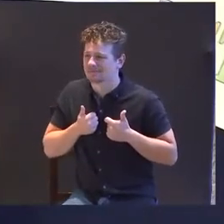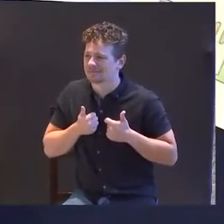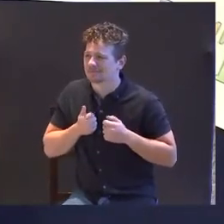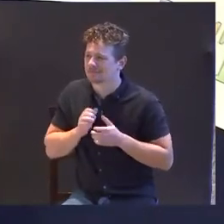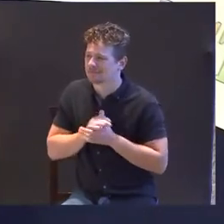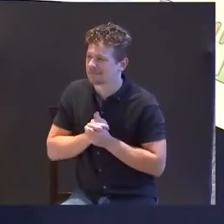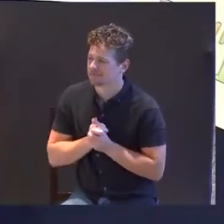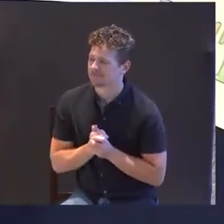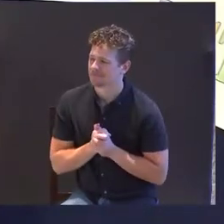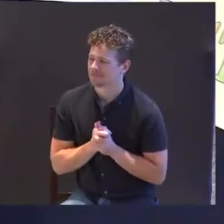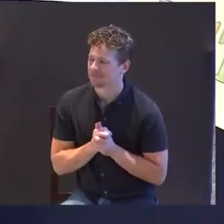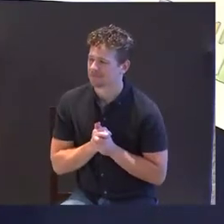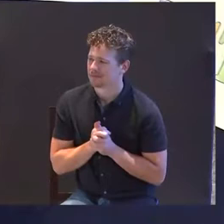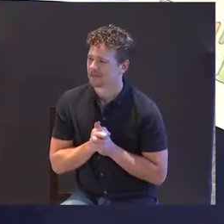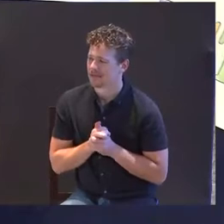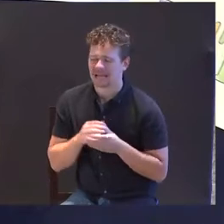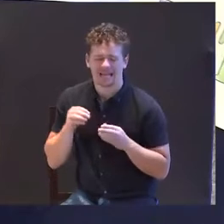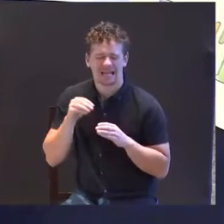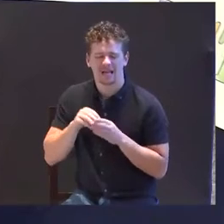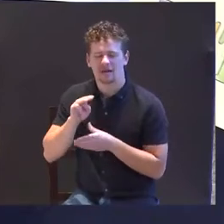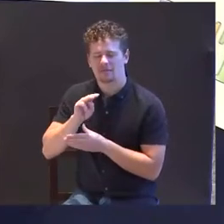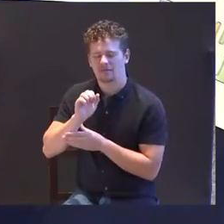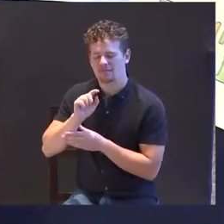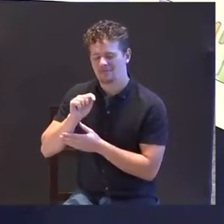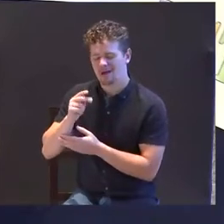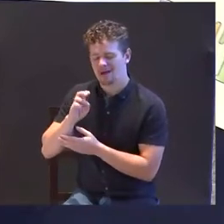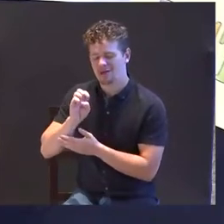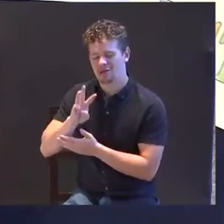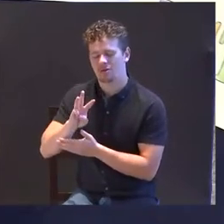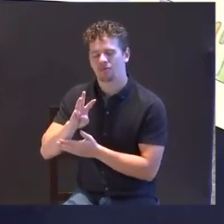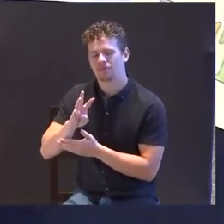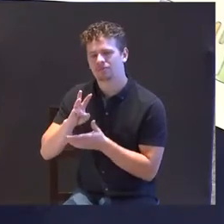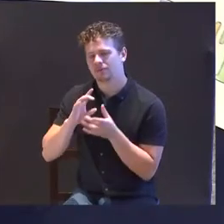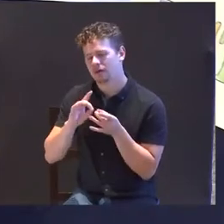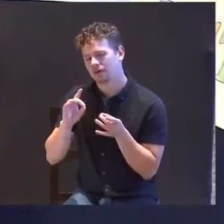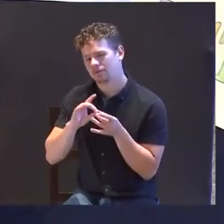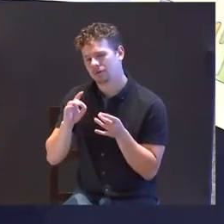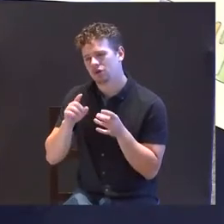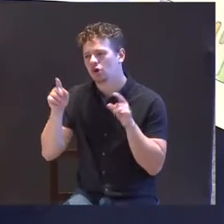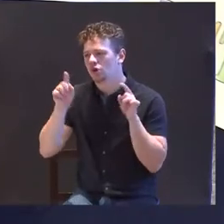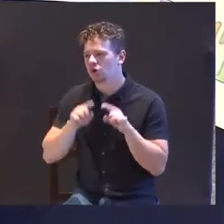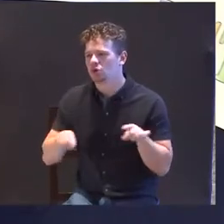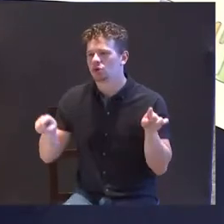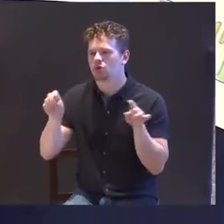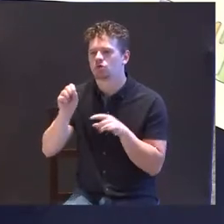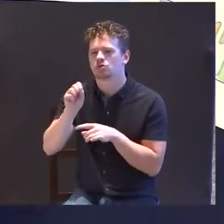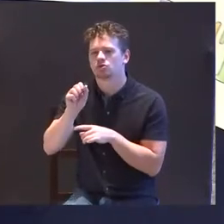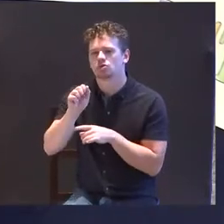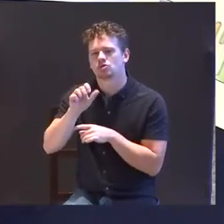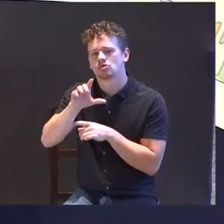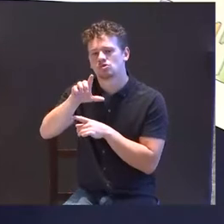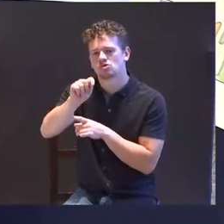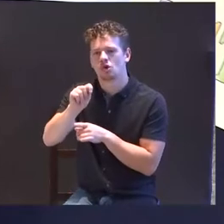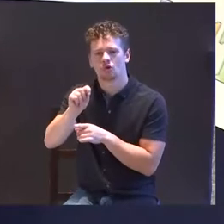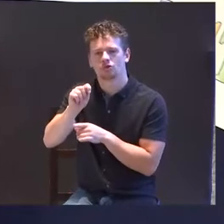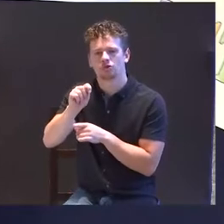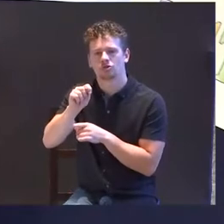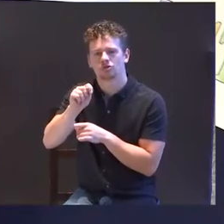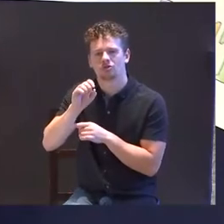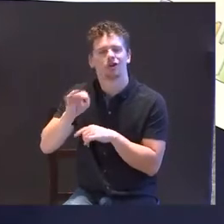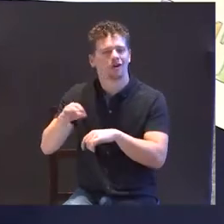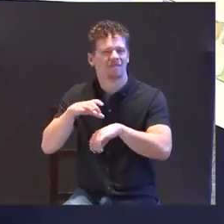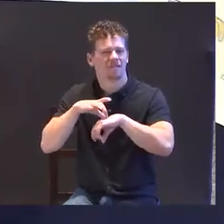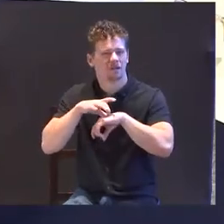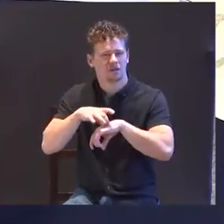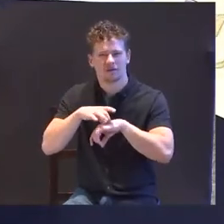he says here in Matthew, he says, you are the salt of the earth. Now he's talking